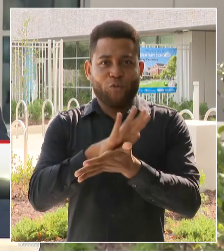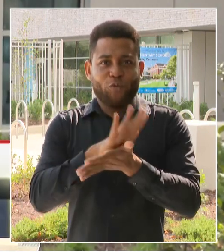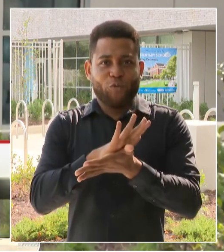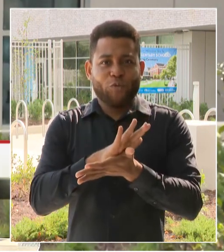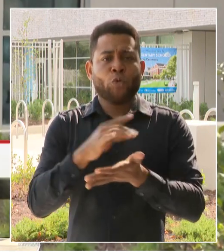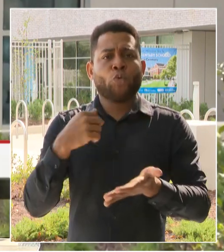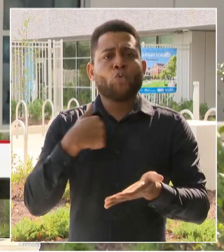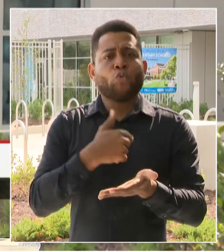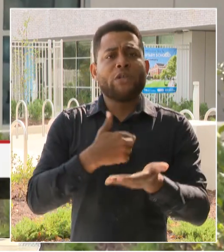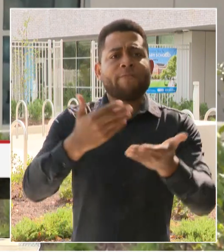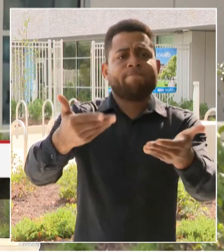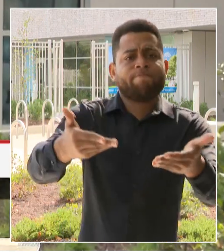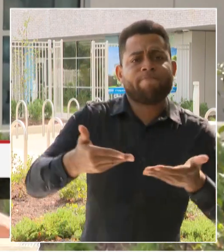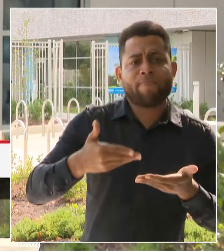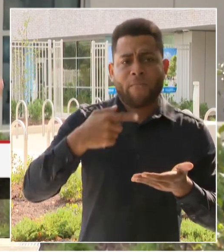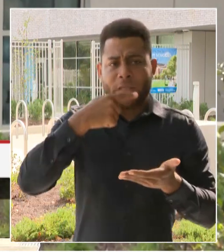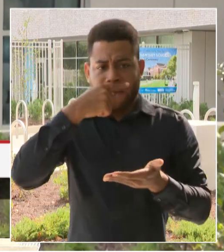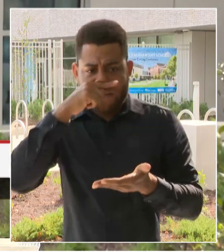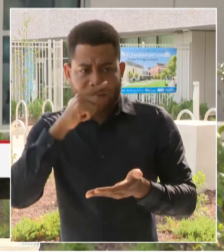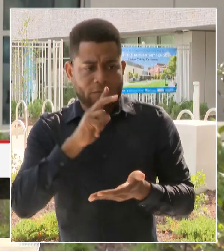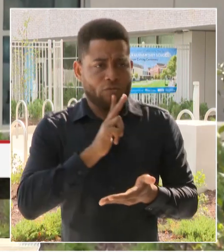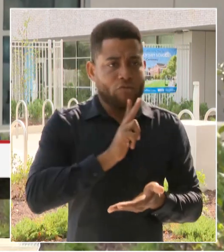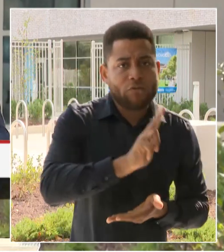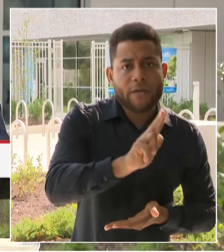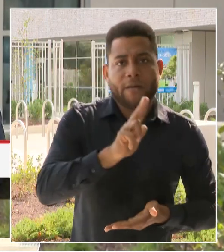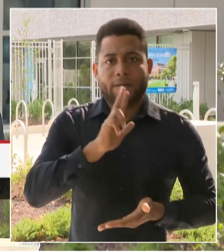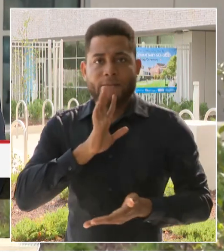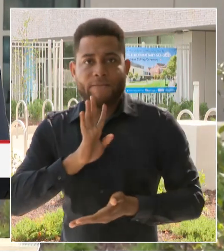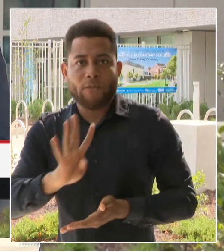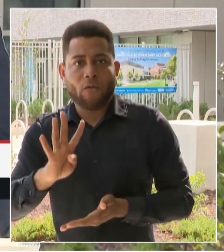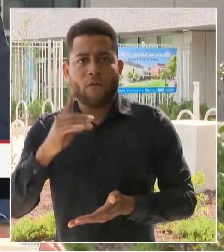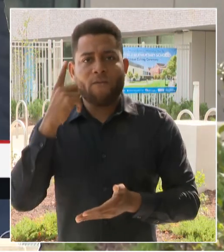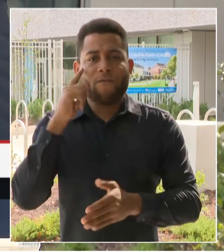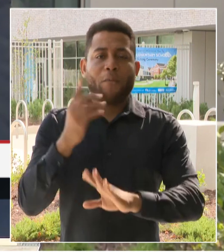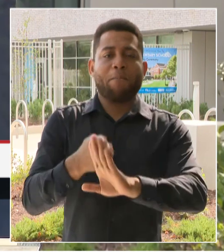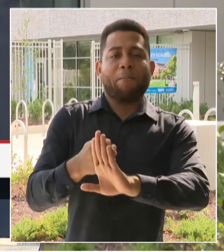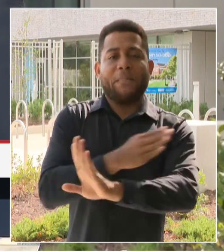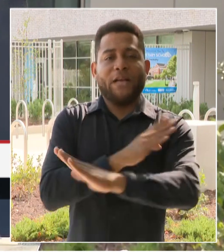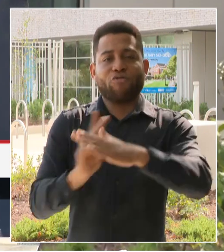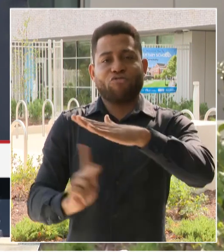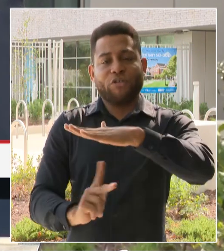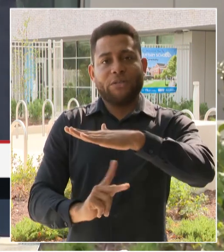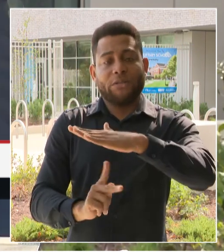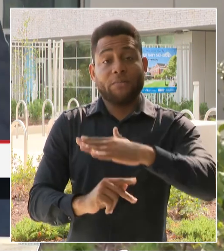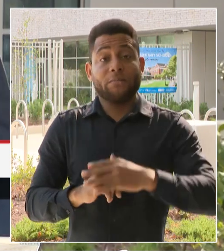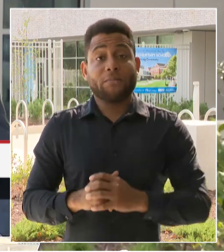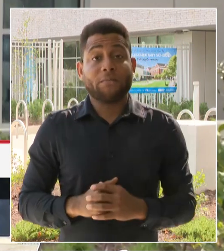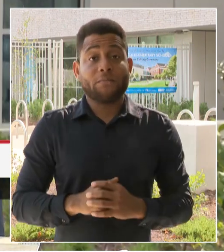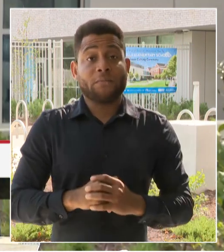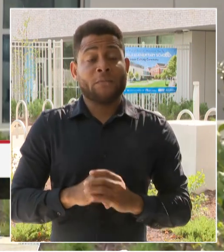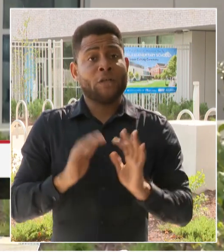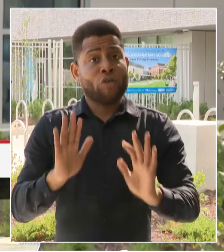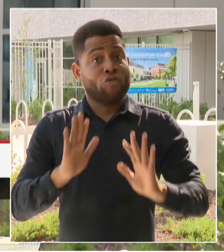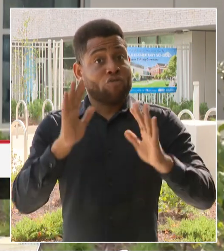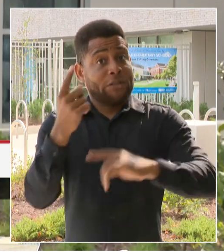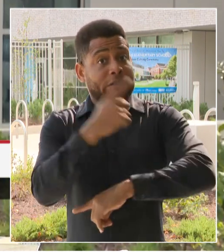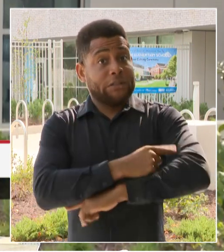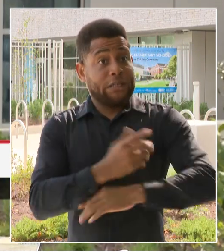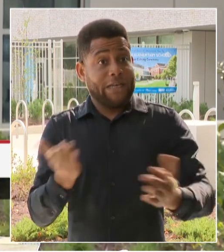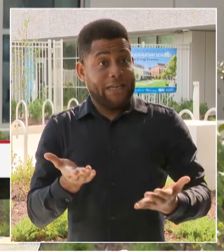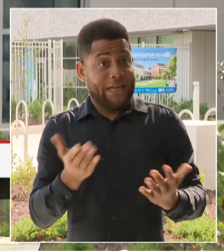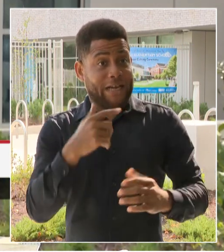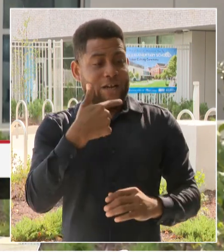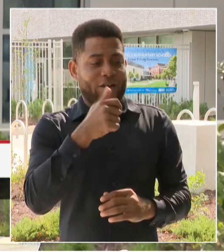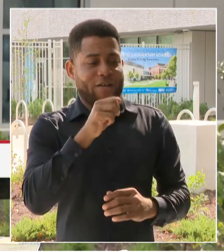in first day of pre-K. It's great to see us start a new chapter here with the Garfield community. And I just want to shout